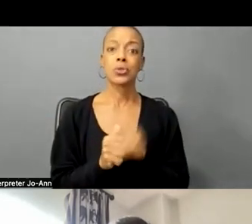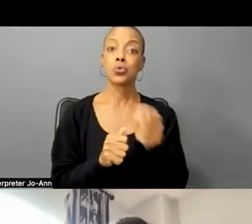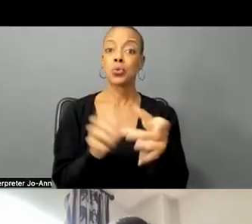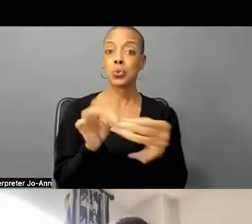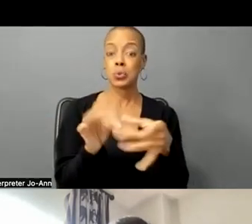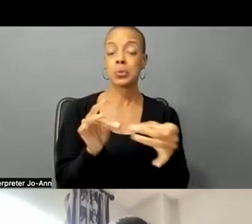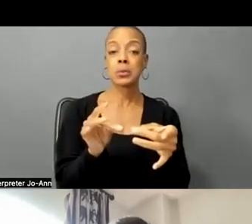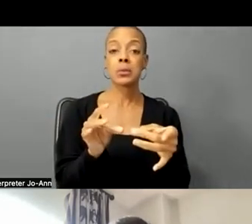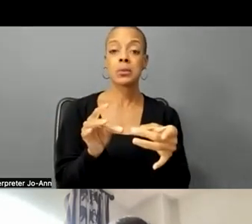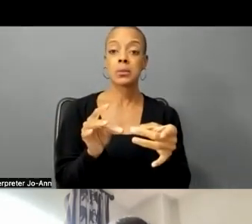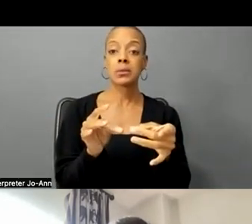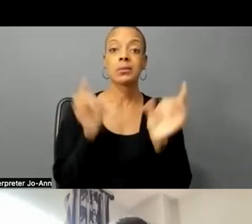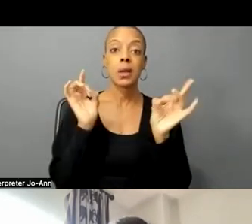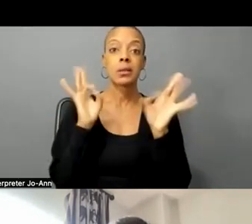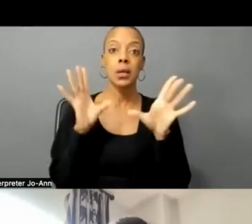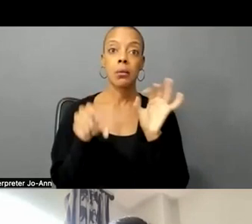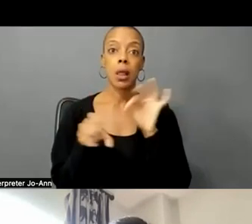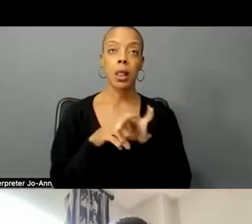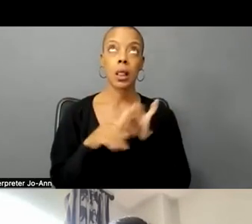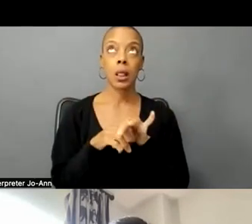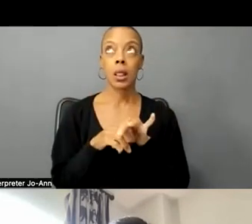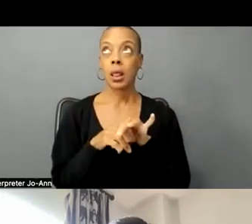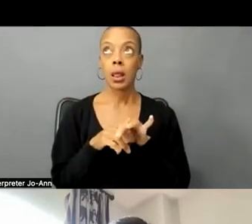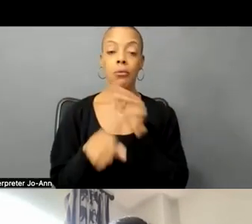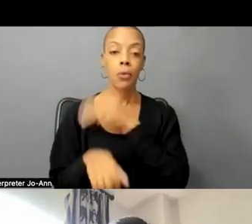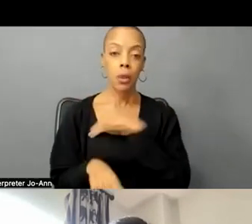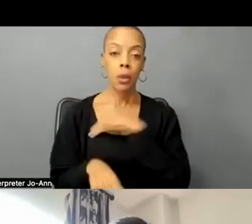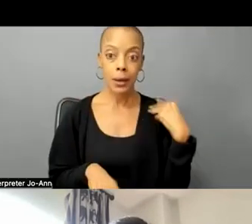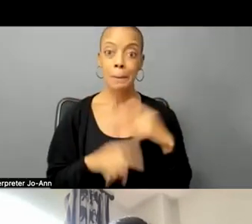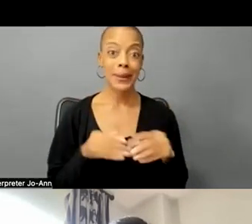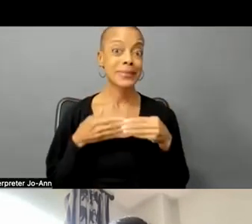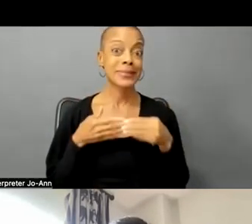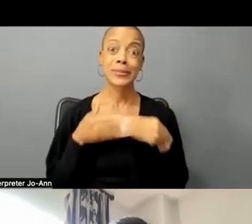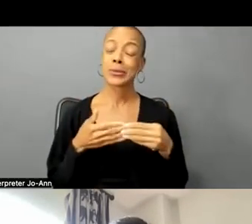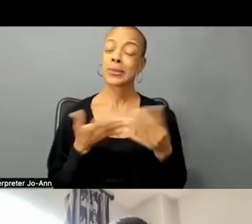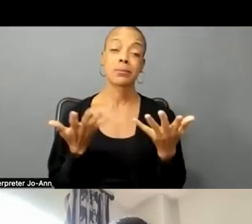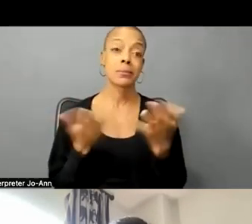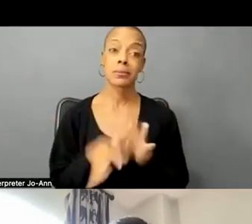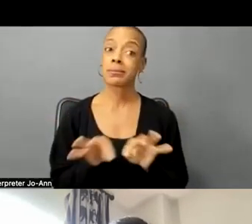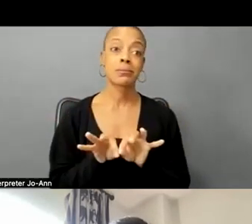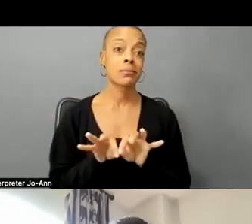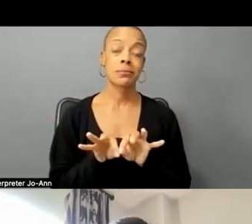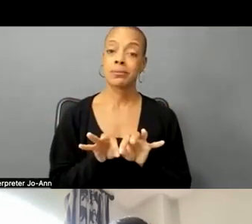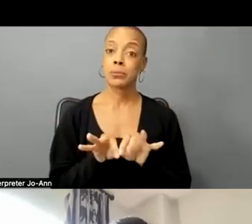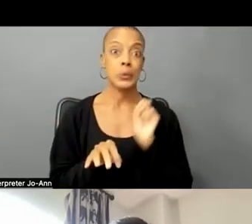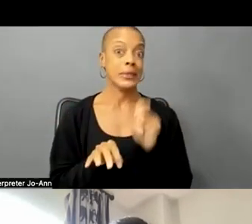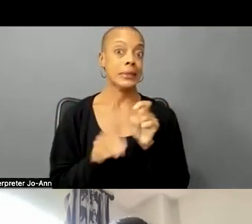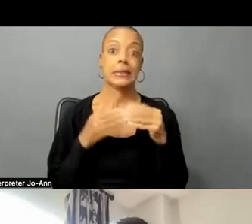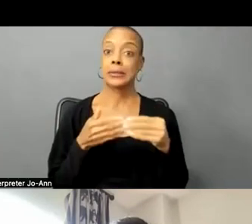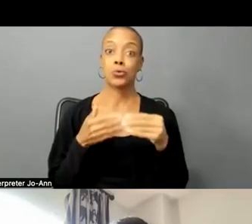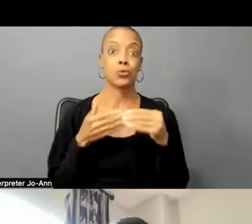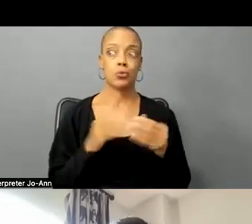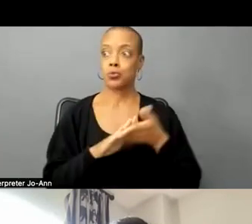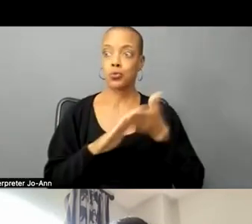terrible election, but the problem is, like, leadership is essential, you know, like we need leadership to run